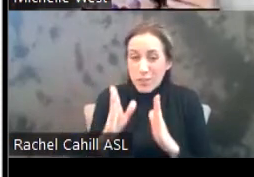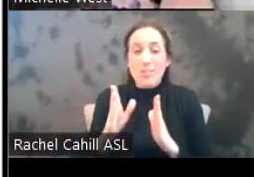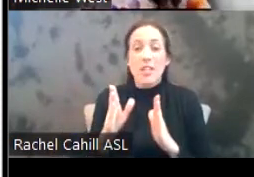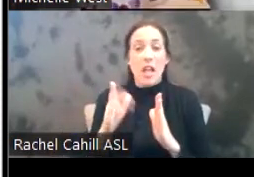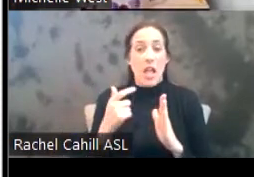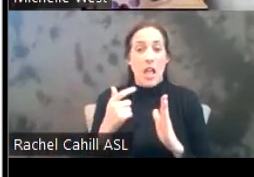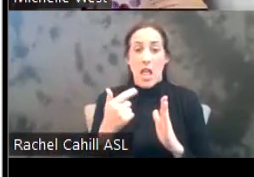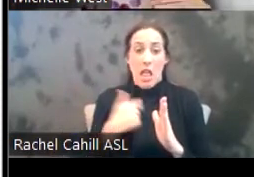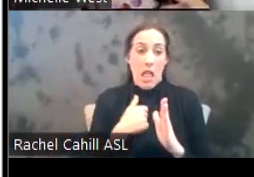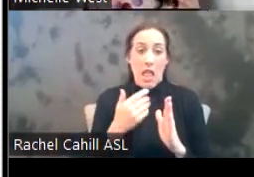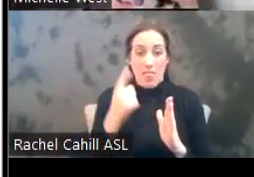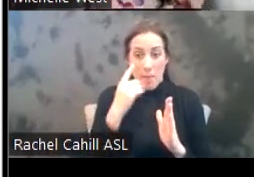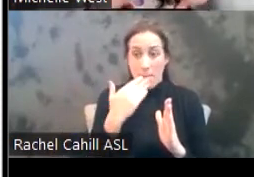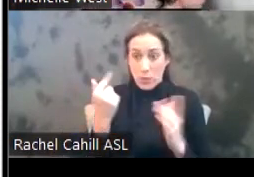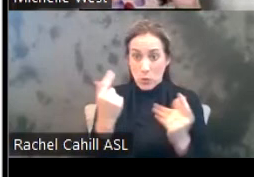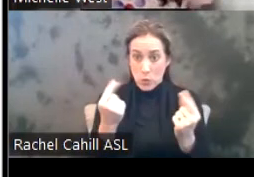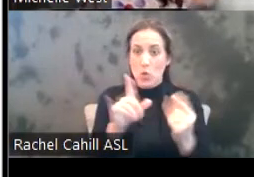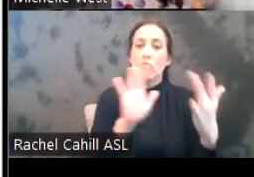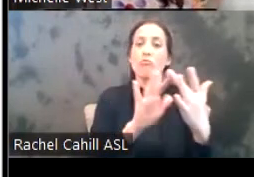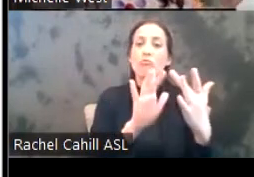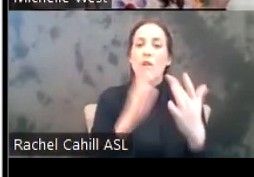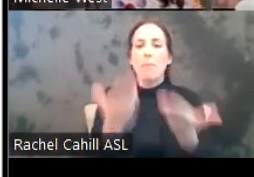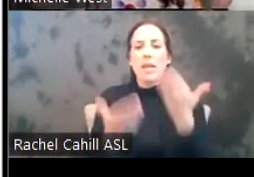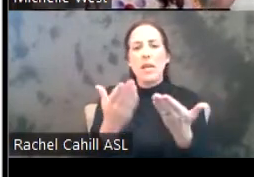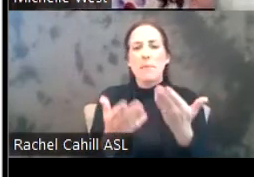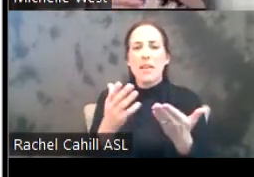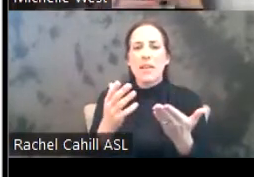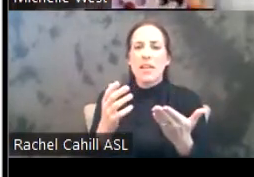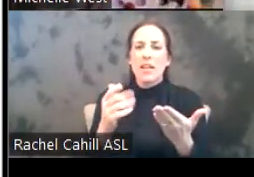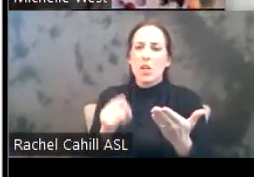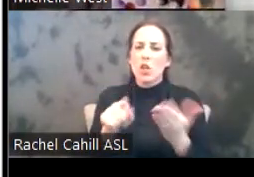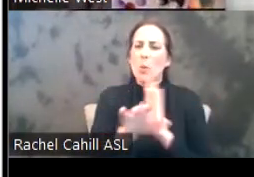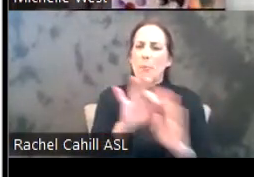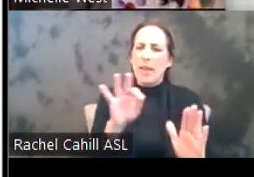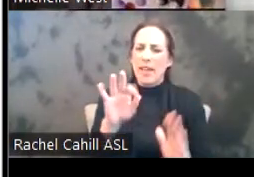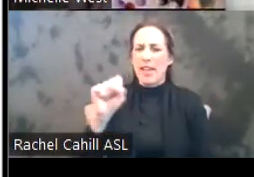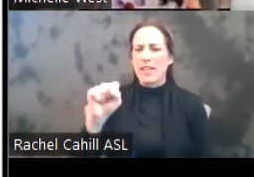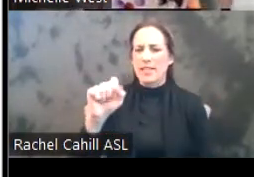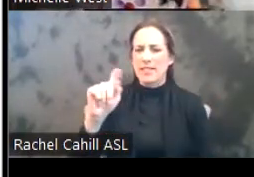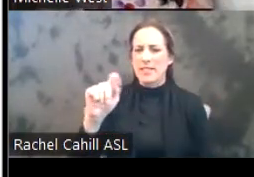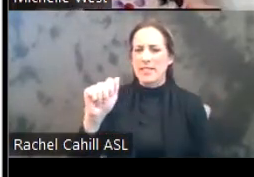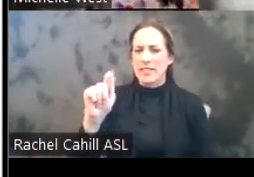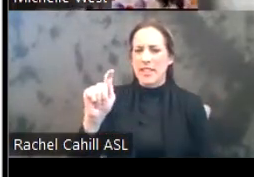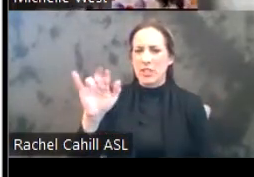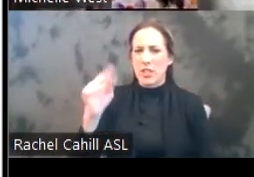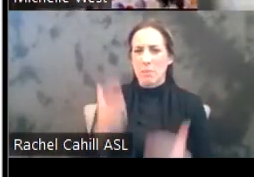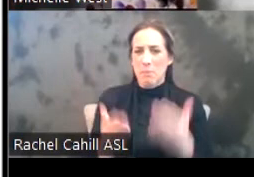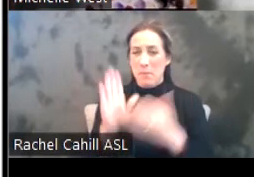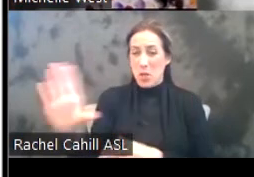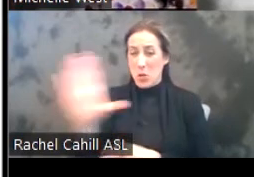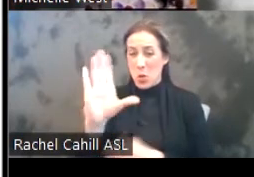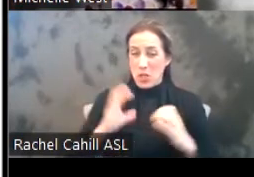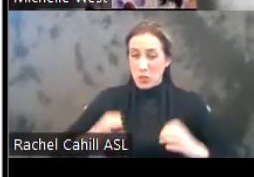out to, you know, pick the stations that are more what that maybe your consumers go